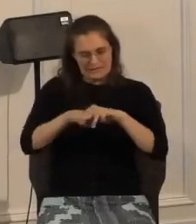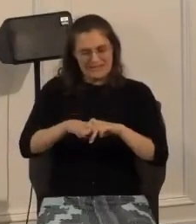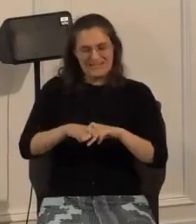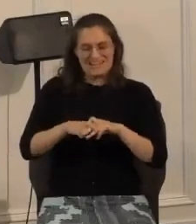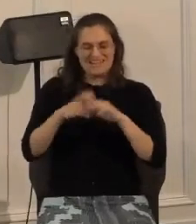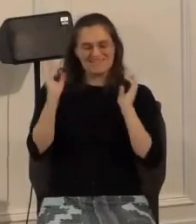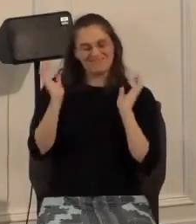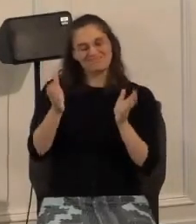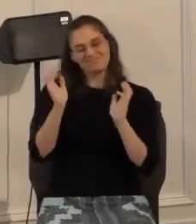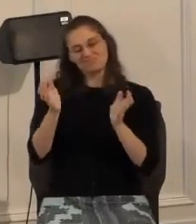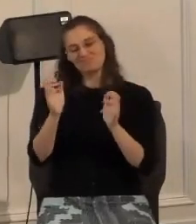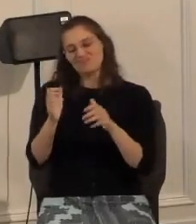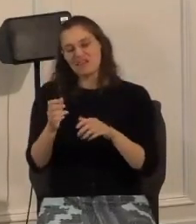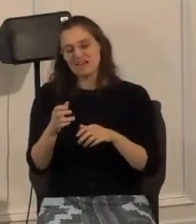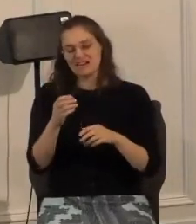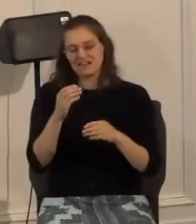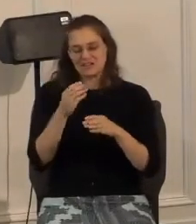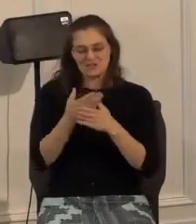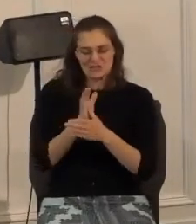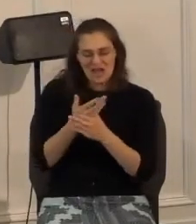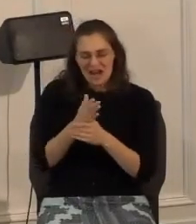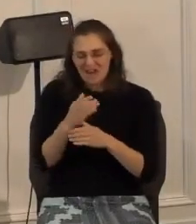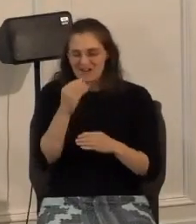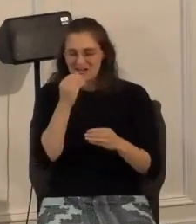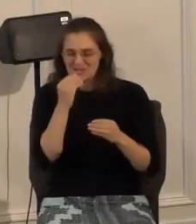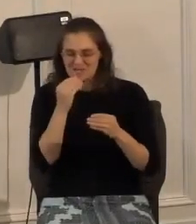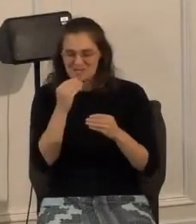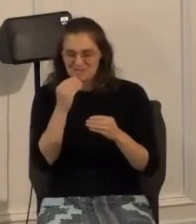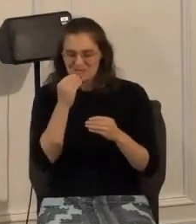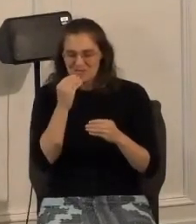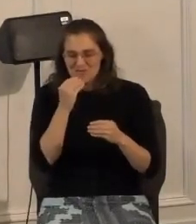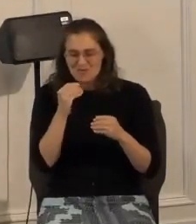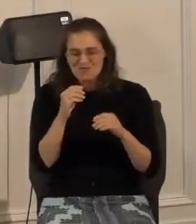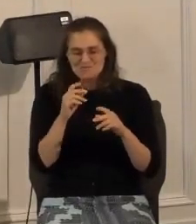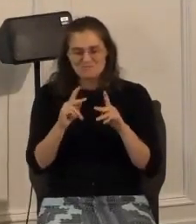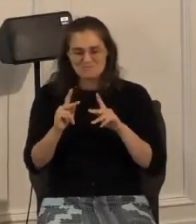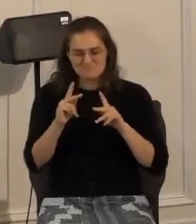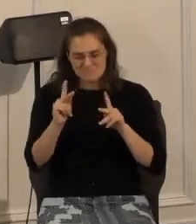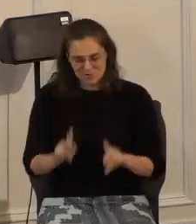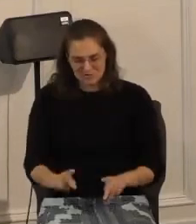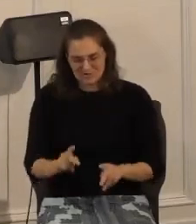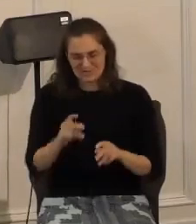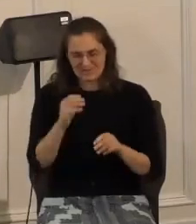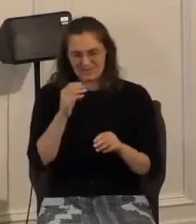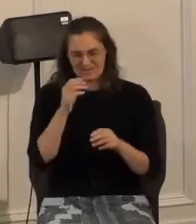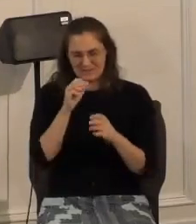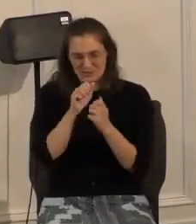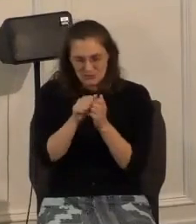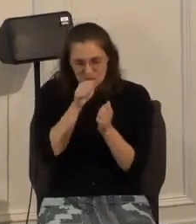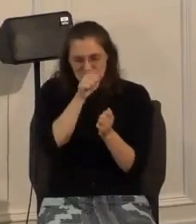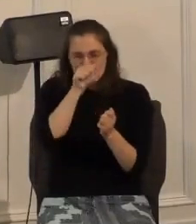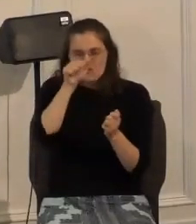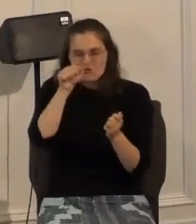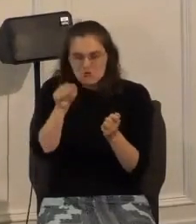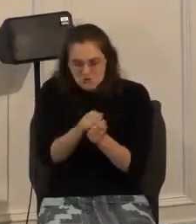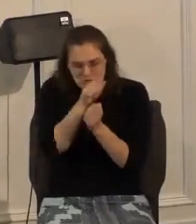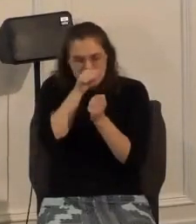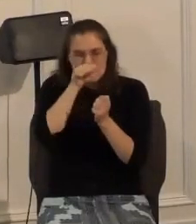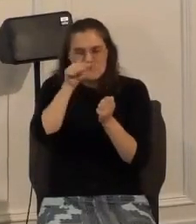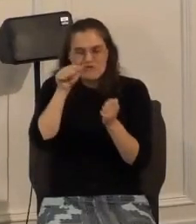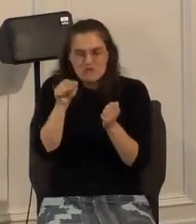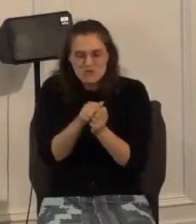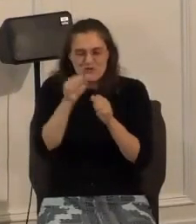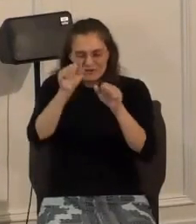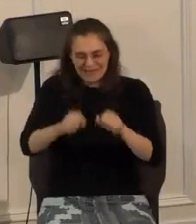mouth open? How many of you enjoy that? You don't enjoy it? You don't like seeing all of their food